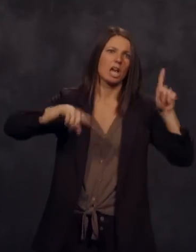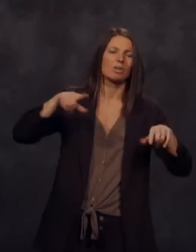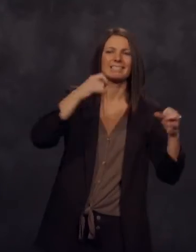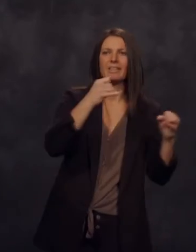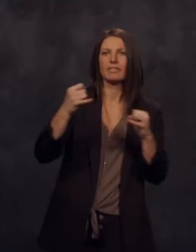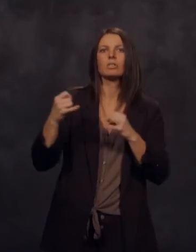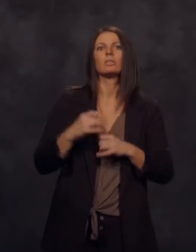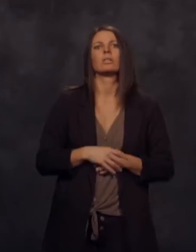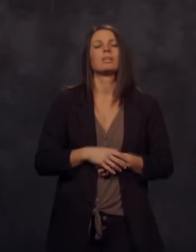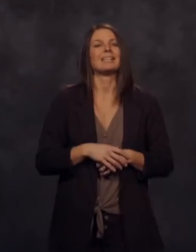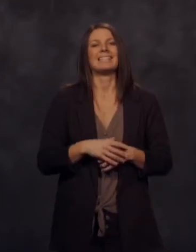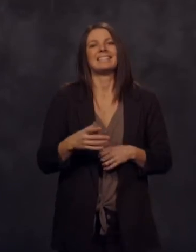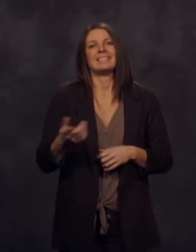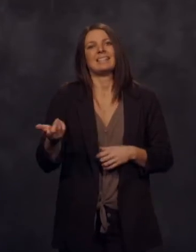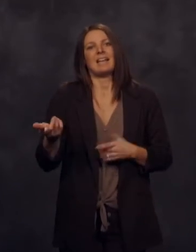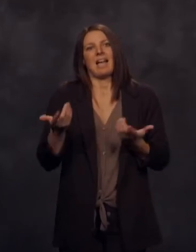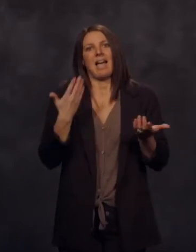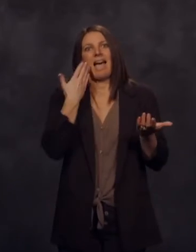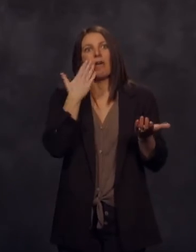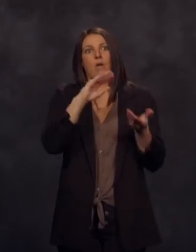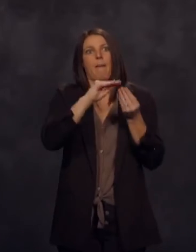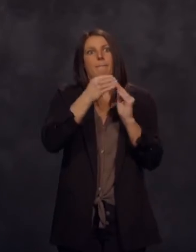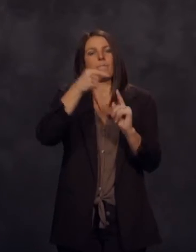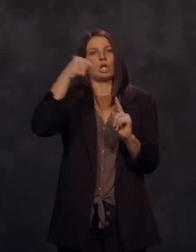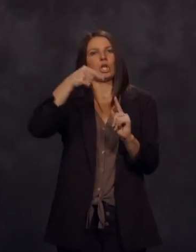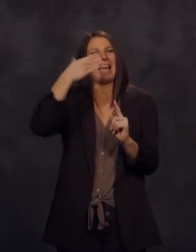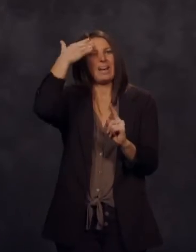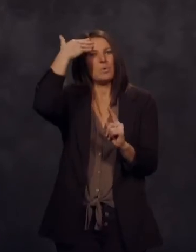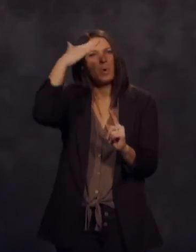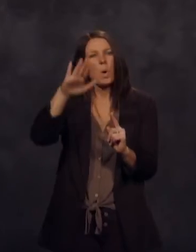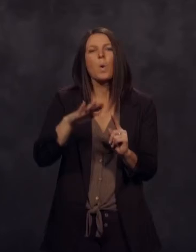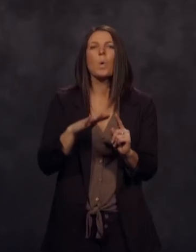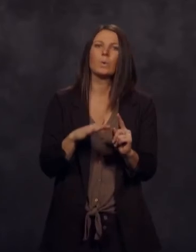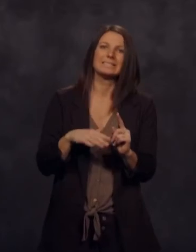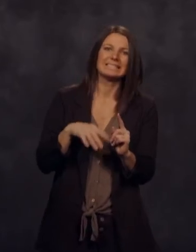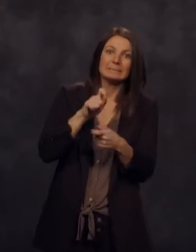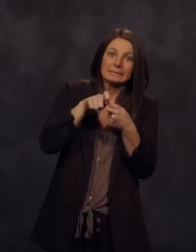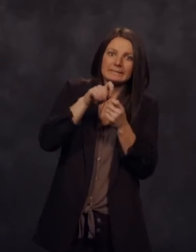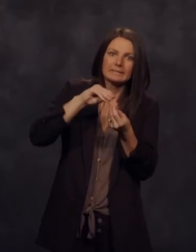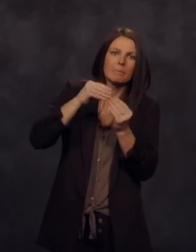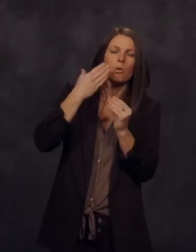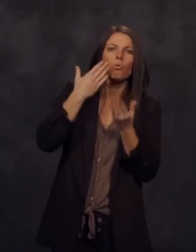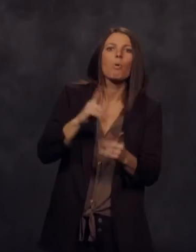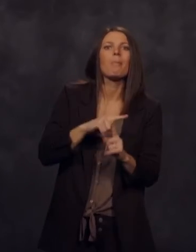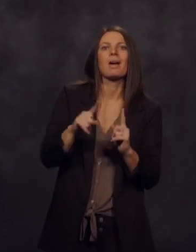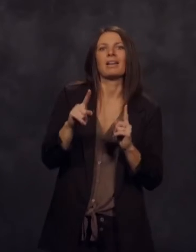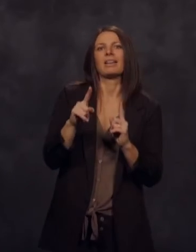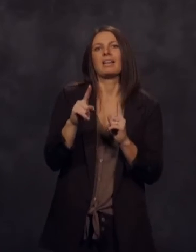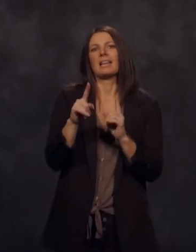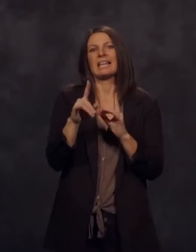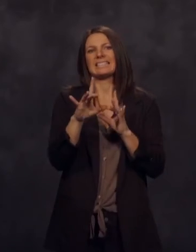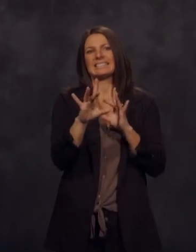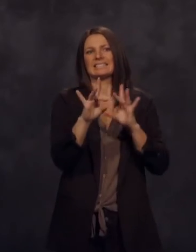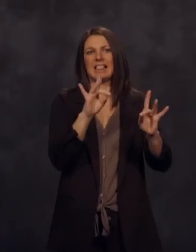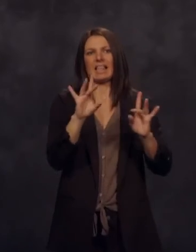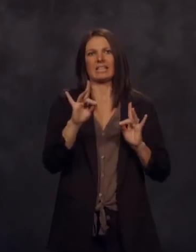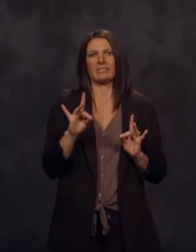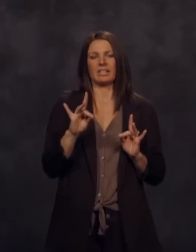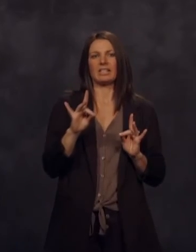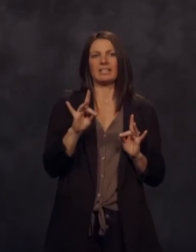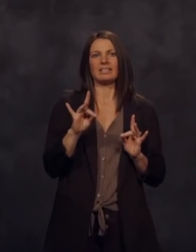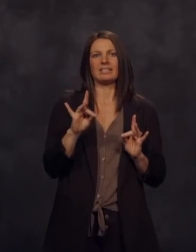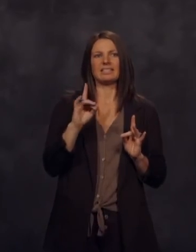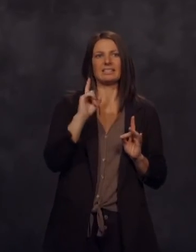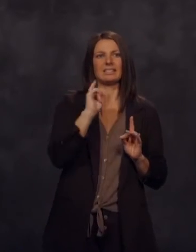and that's what I said. I don't know what that number is. I don't think we have, it's been selectively